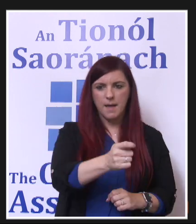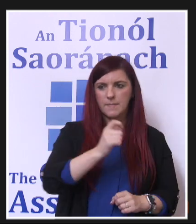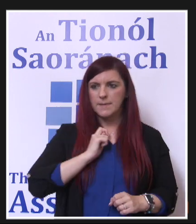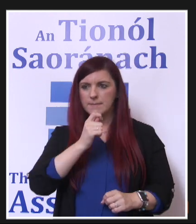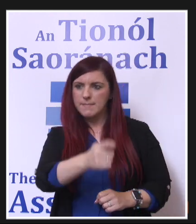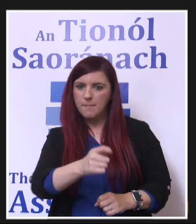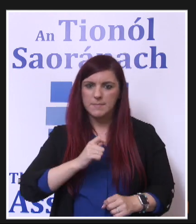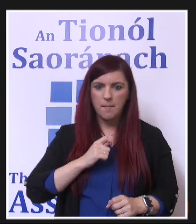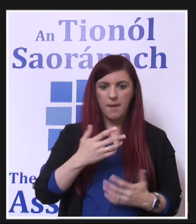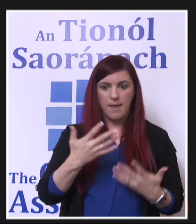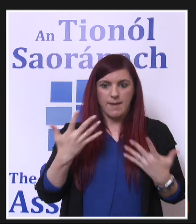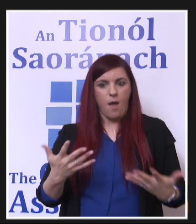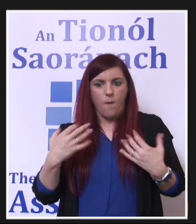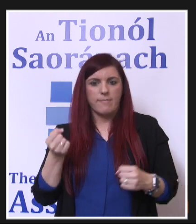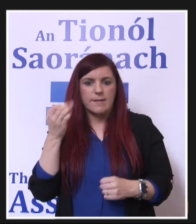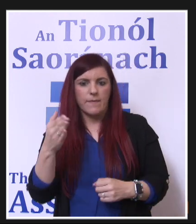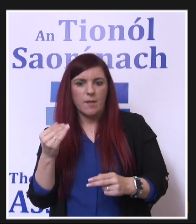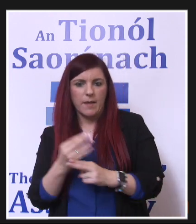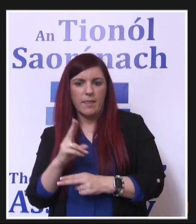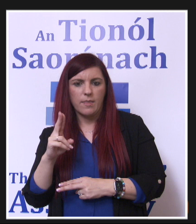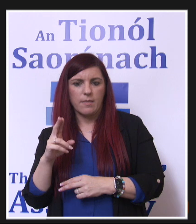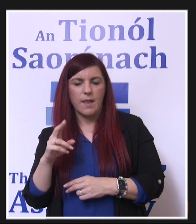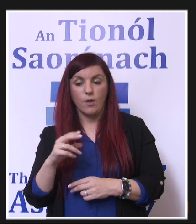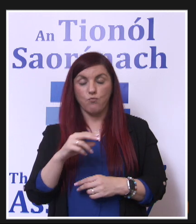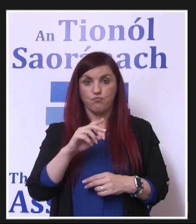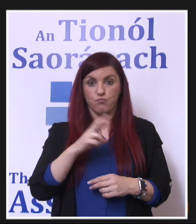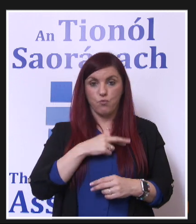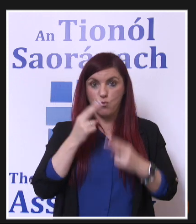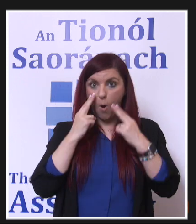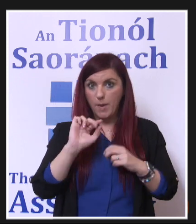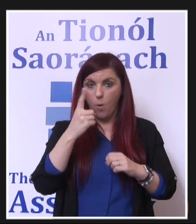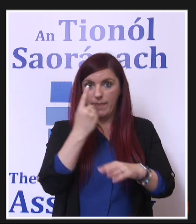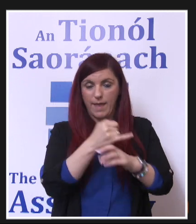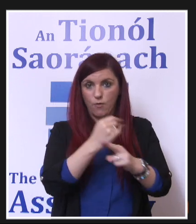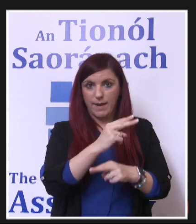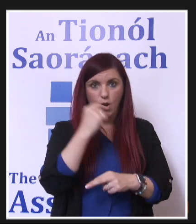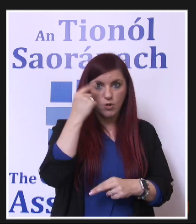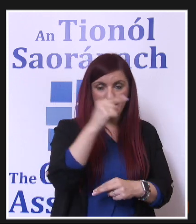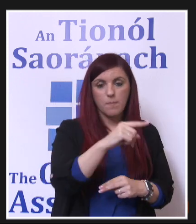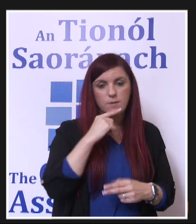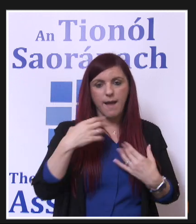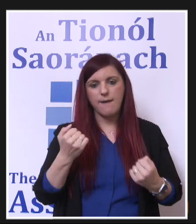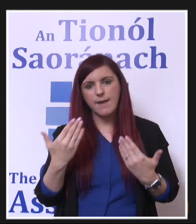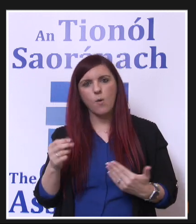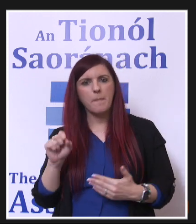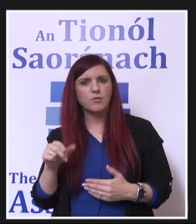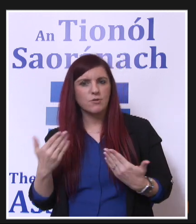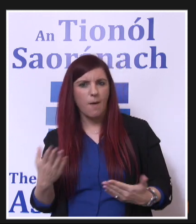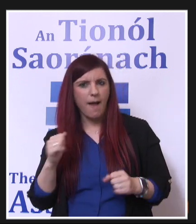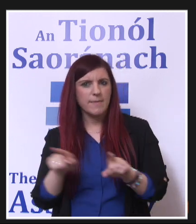mode of transport, but that doesn't currently exist in England outside of London. The last example I'll give is a sort of voice